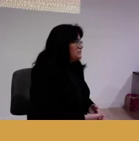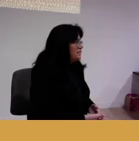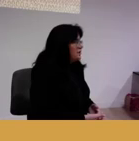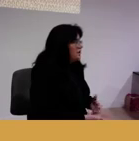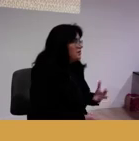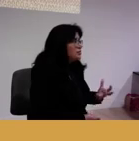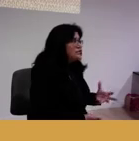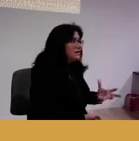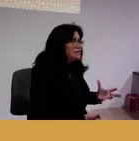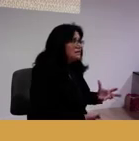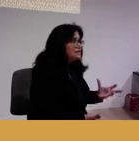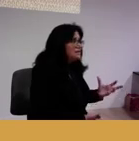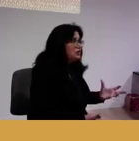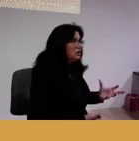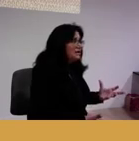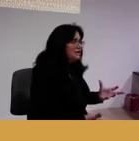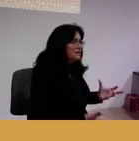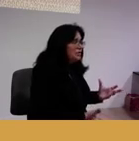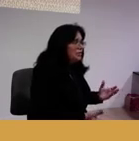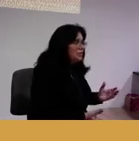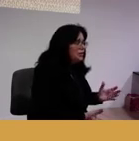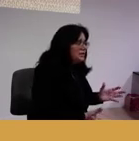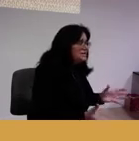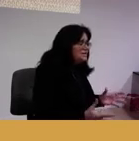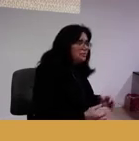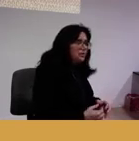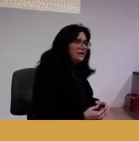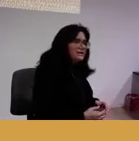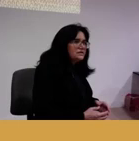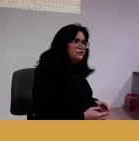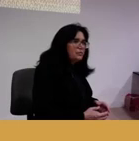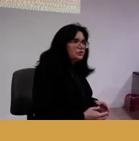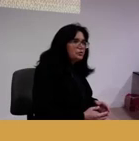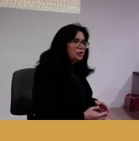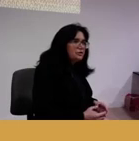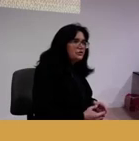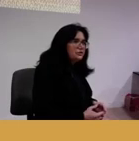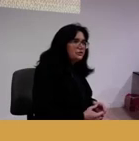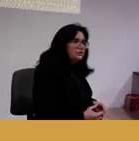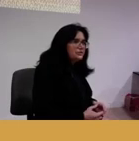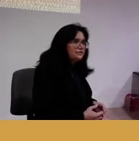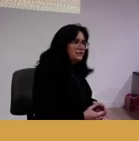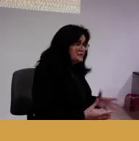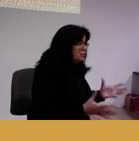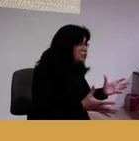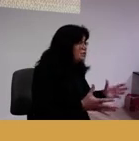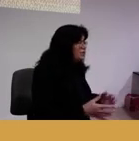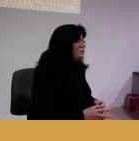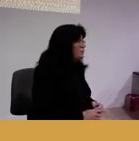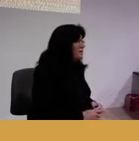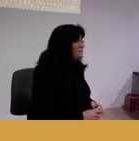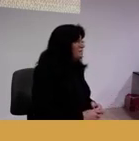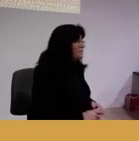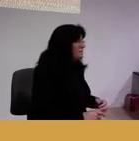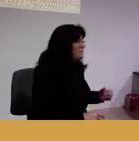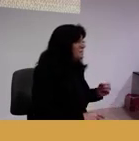mathematicians, and they would say things to me like, is there a place for Aboriginal knowledges? And I'd say, well, what do you need